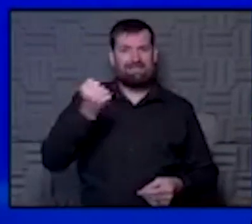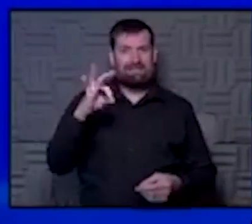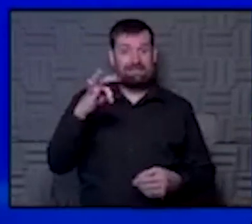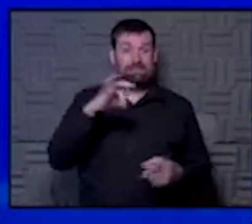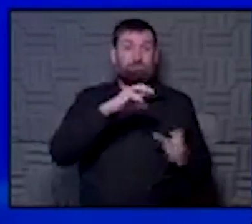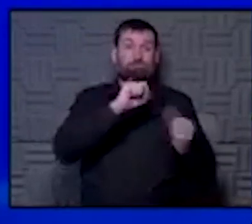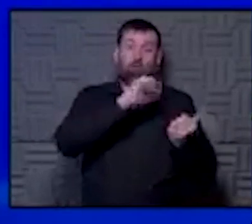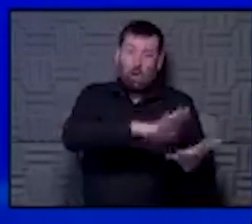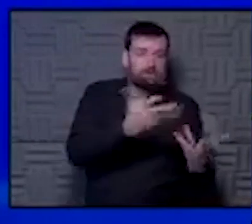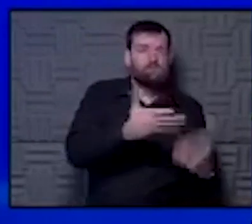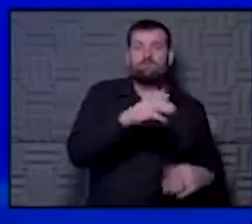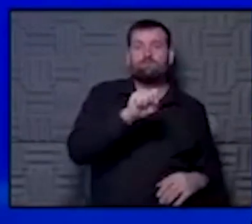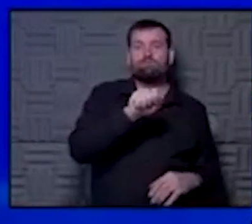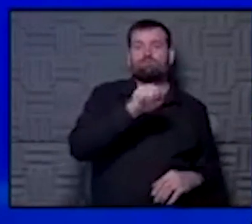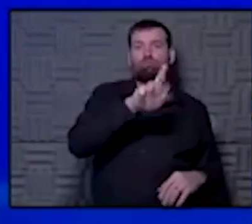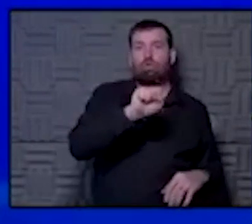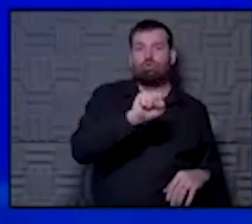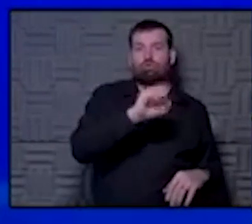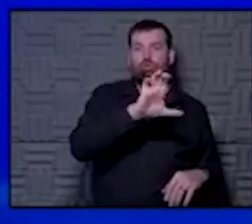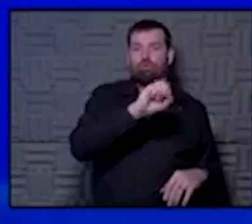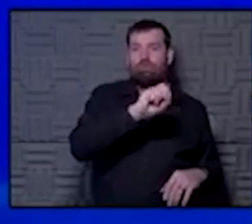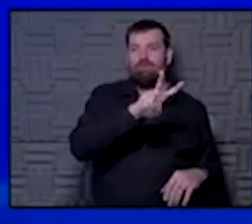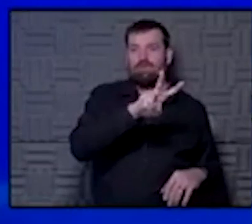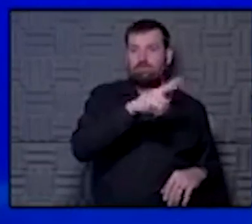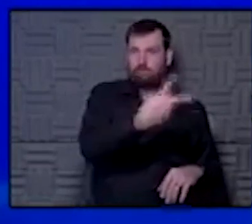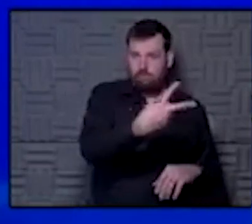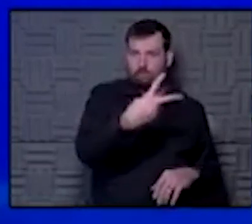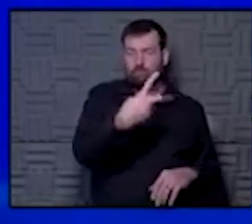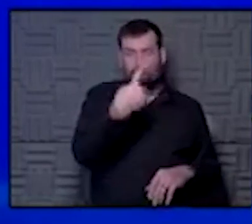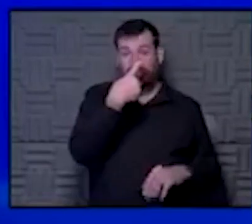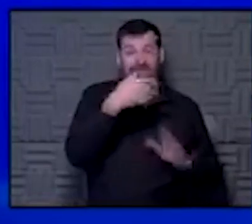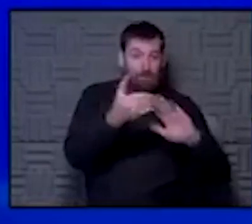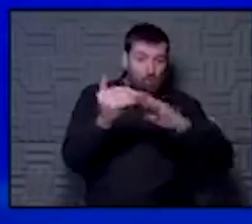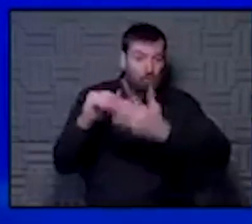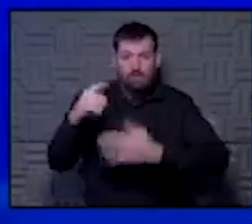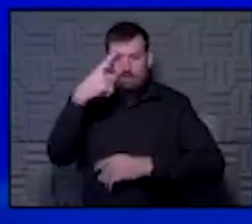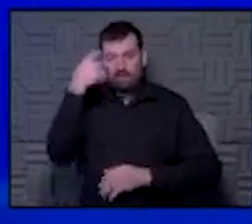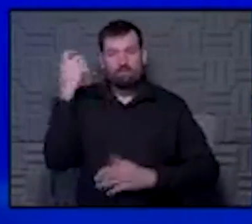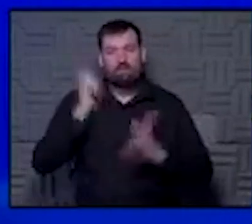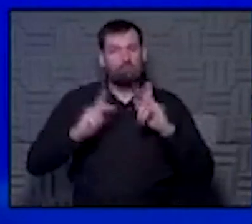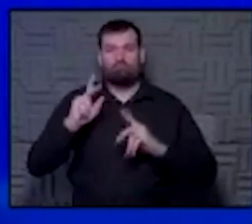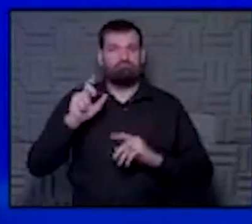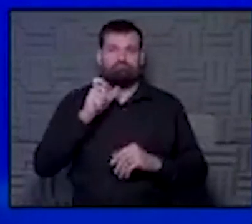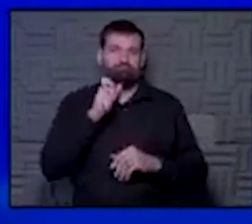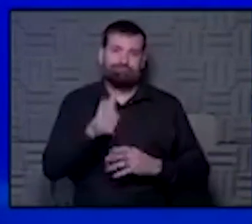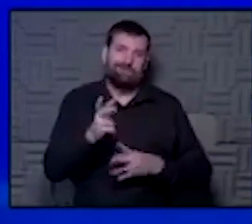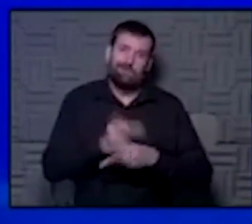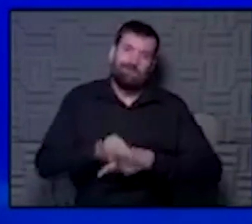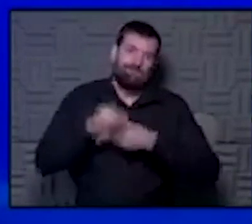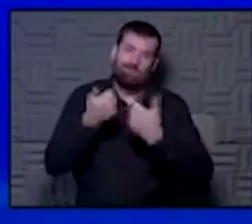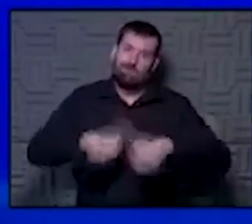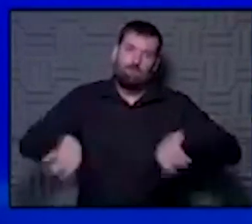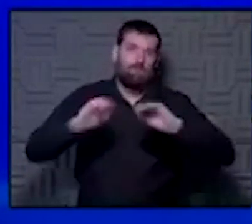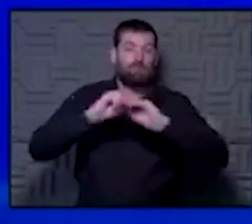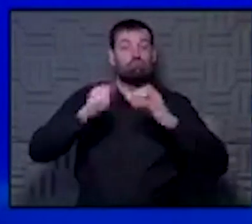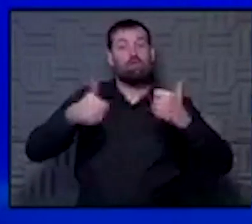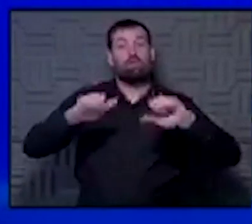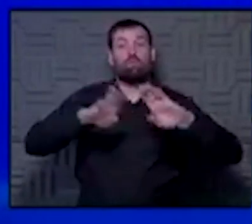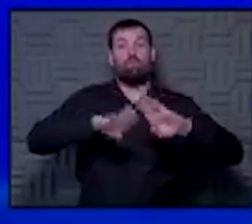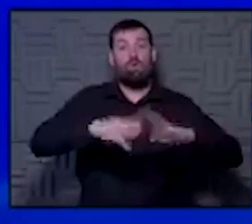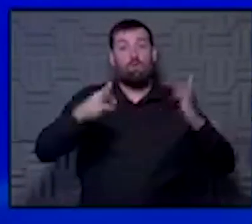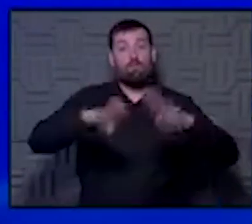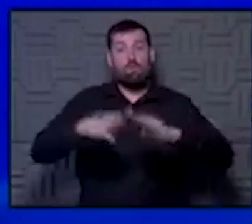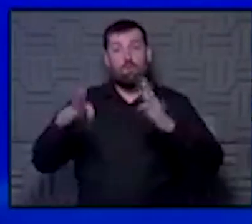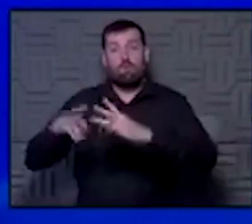by SARS-CoV-2 in the community, because people aren't being as careful as we were, and we've started to try to open things up, and we're seeing